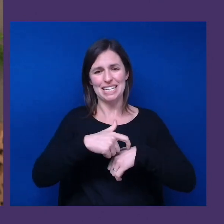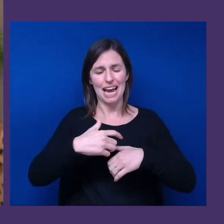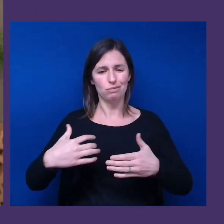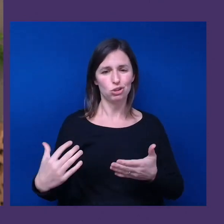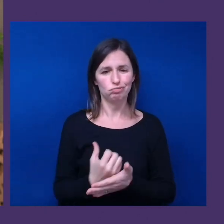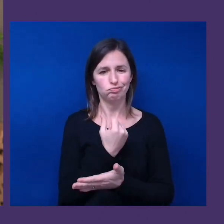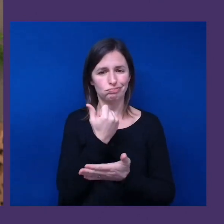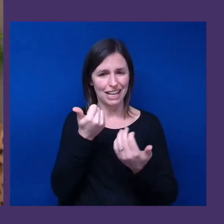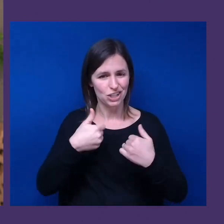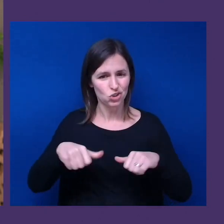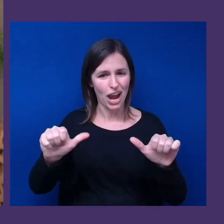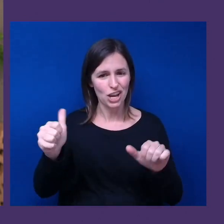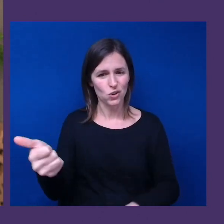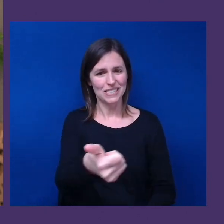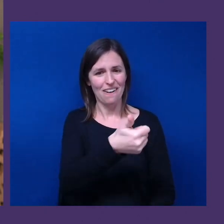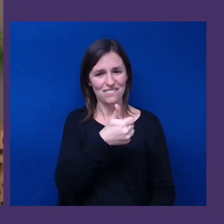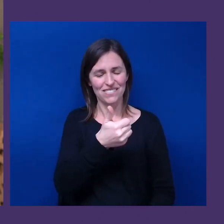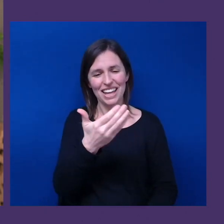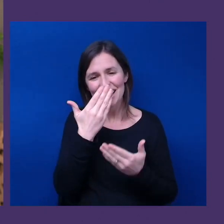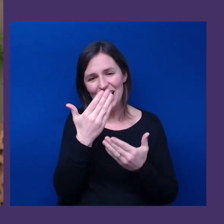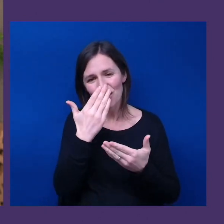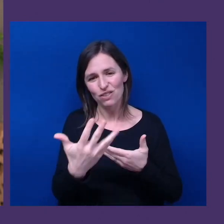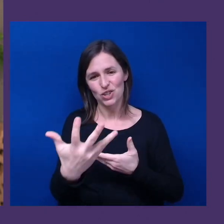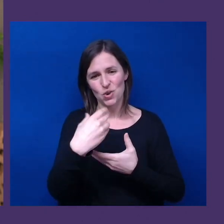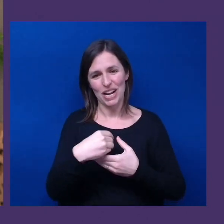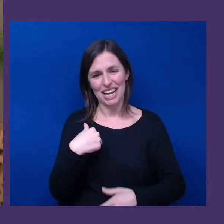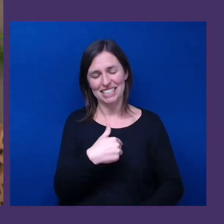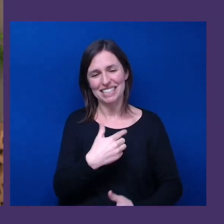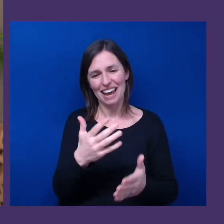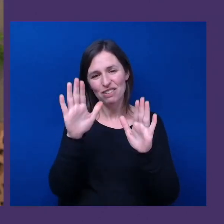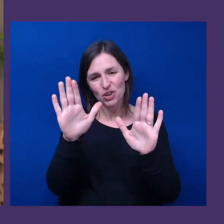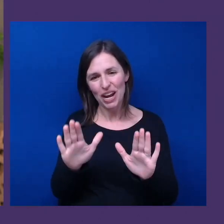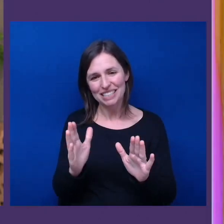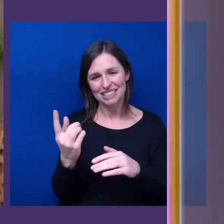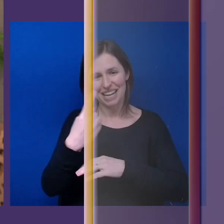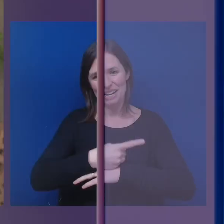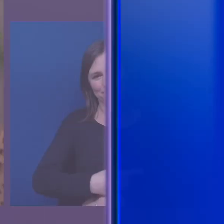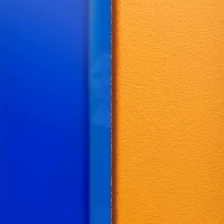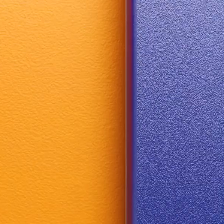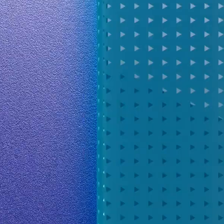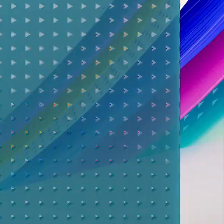is the time to give it a shot. Thank you all for joining us, and have a good day.